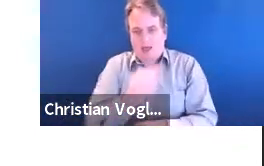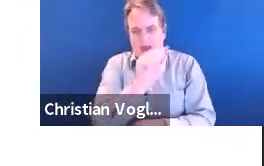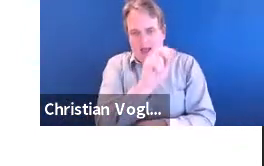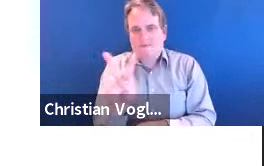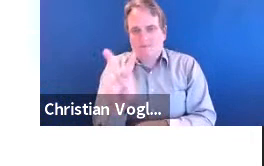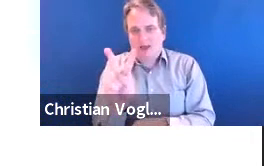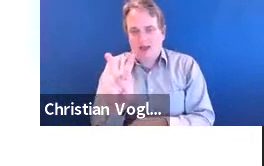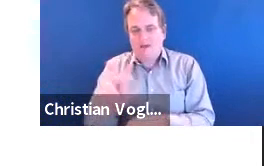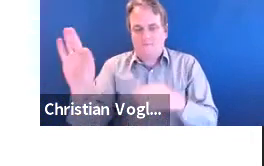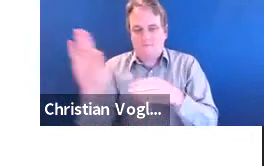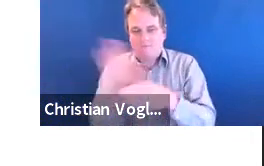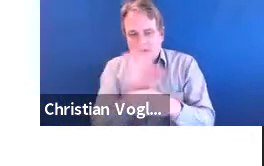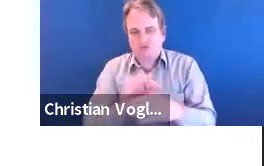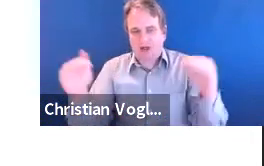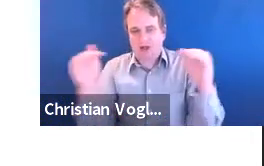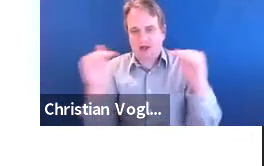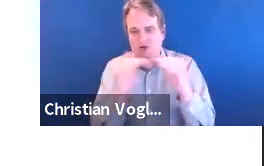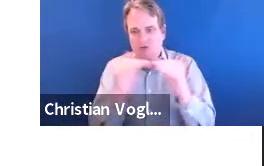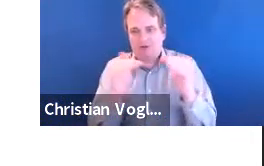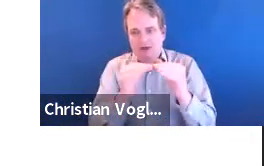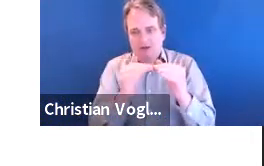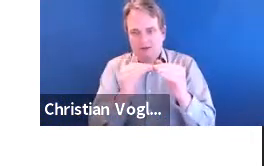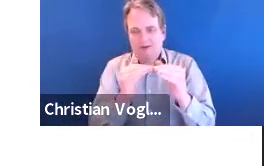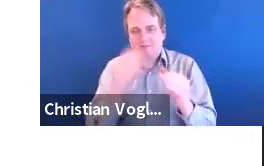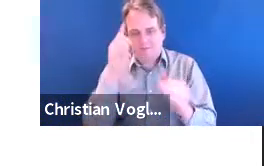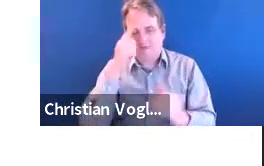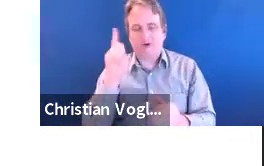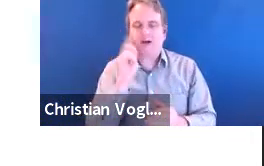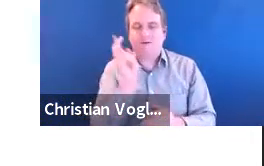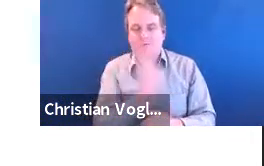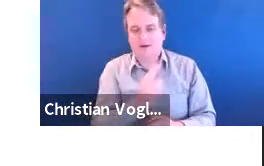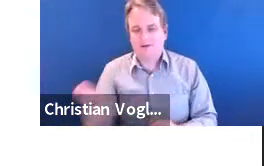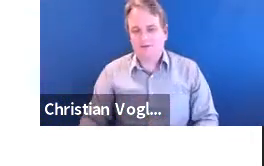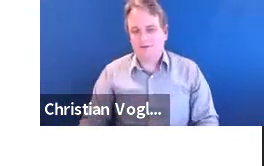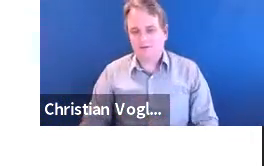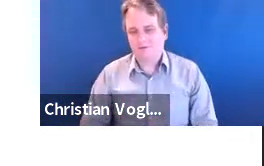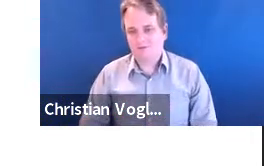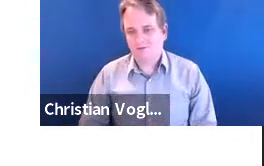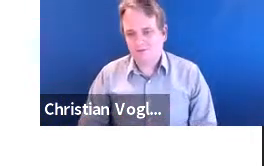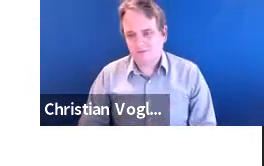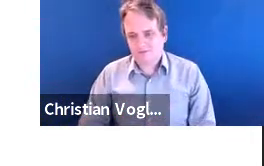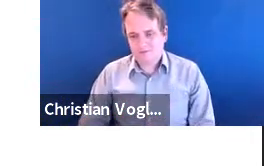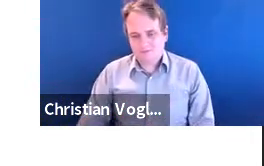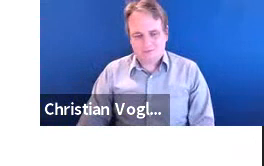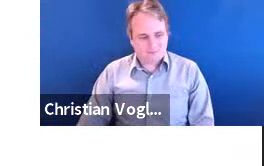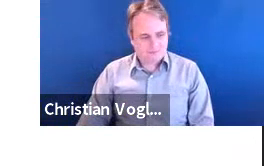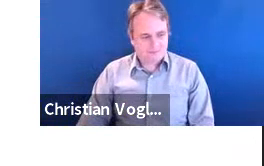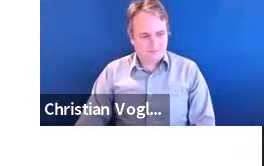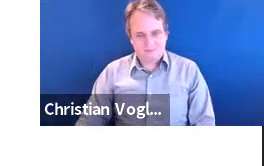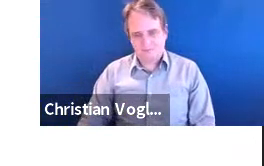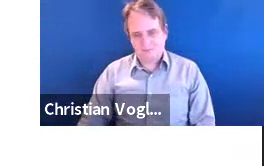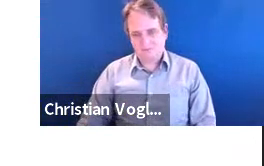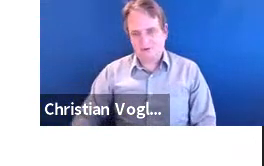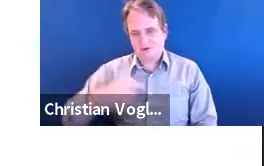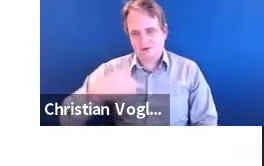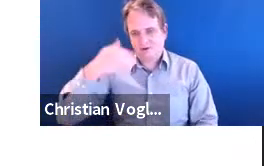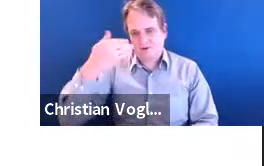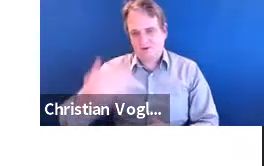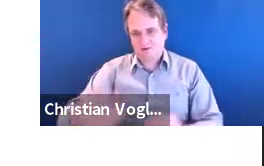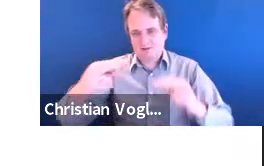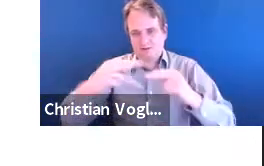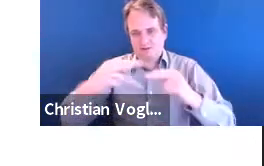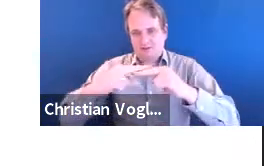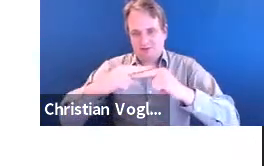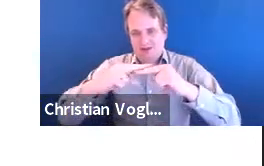typical traditional cars. So we need to think about providing functional equivalence for deaf and hard of hearing persons with